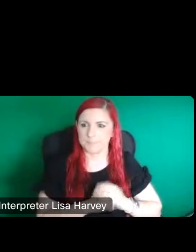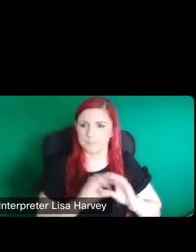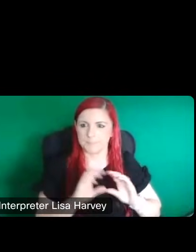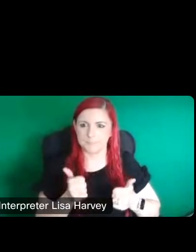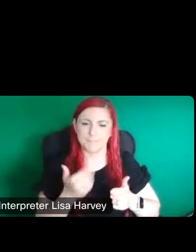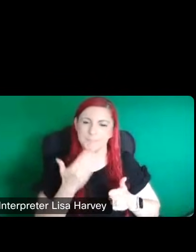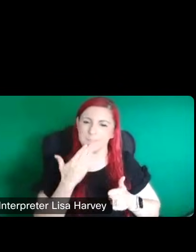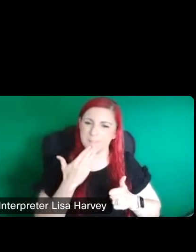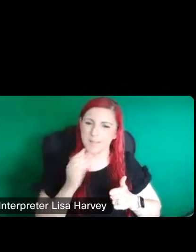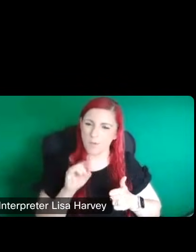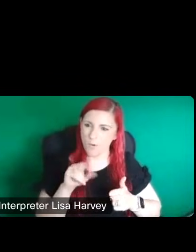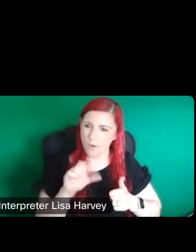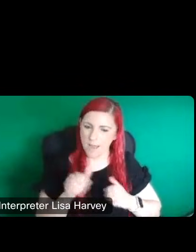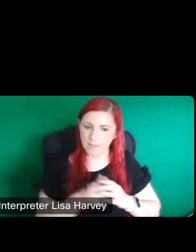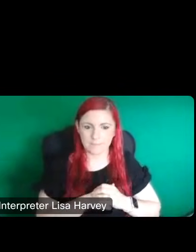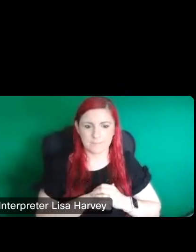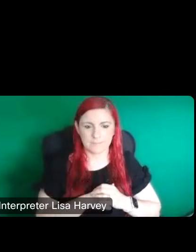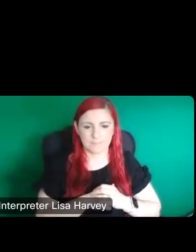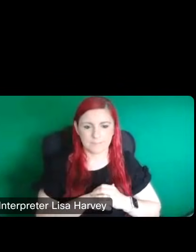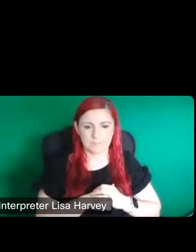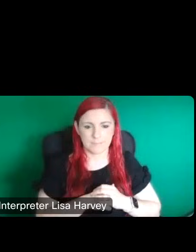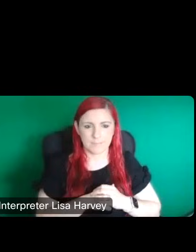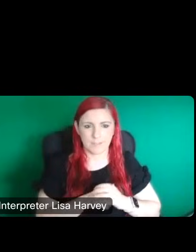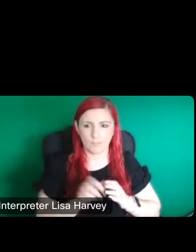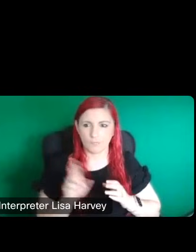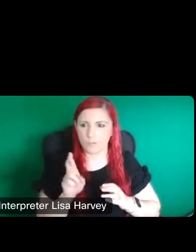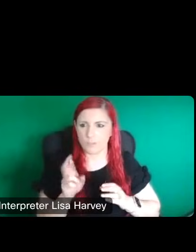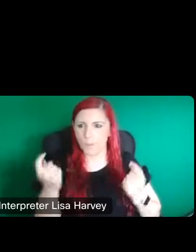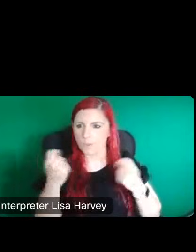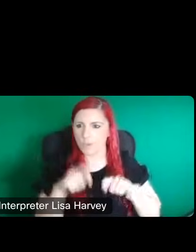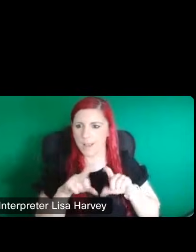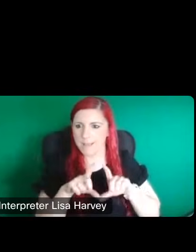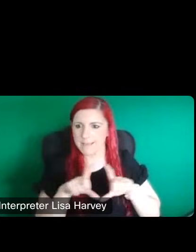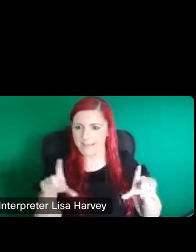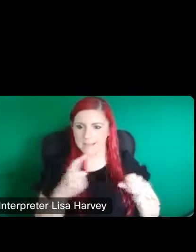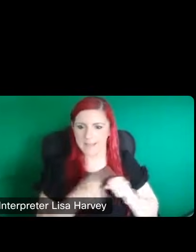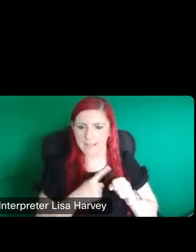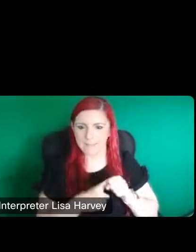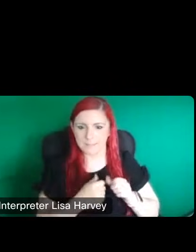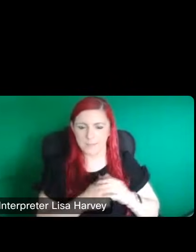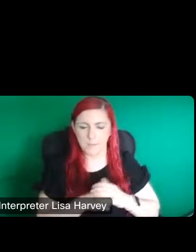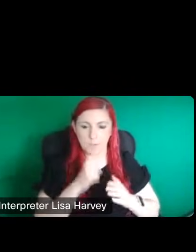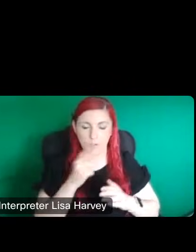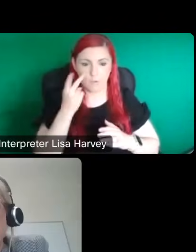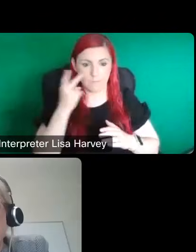Orla. And Roisin will share the slides, but just to reflect on some of the words that you've said as well, I think you've really